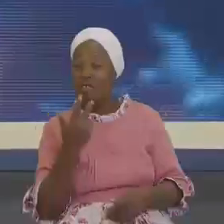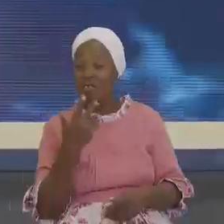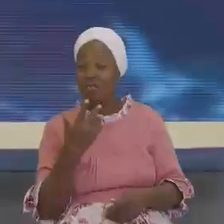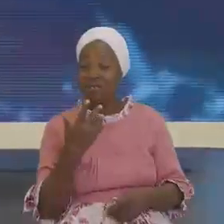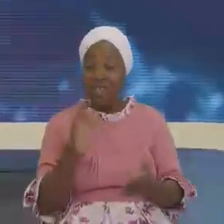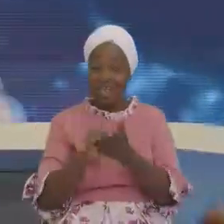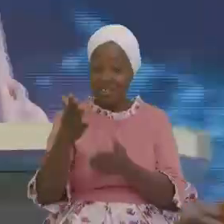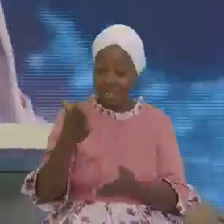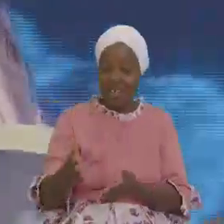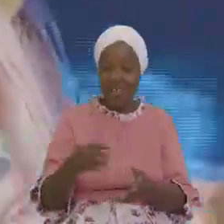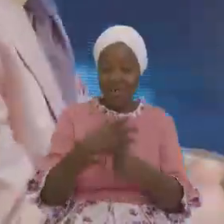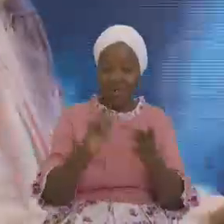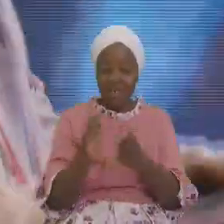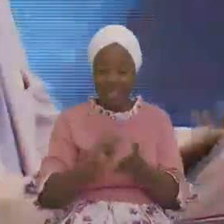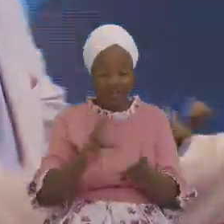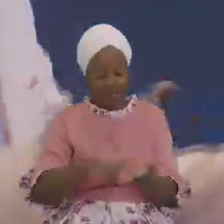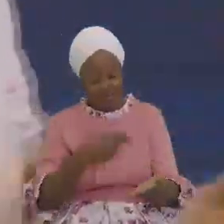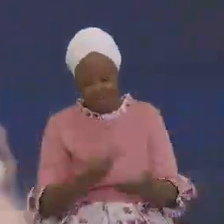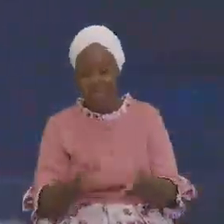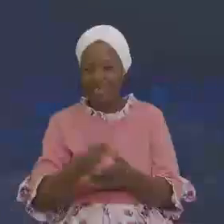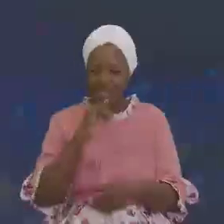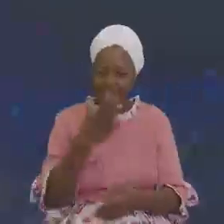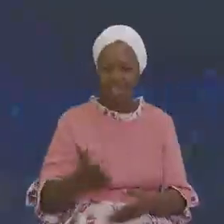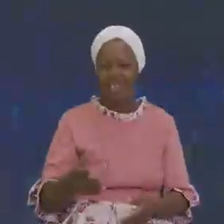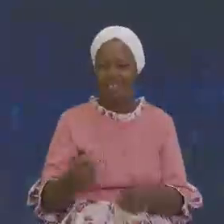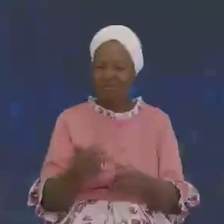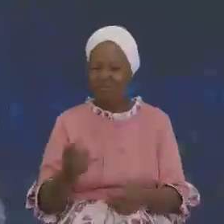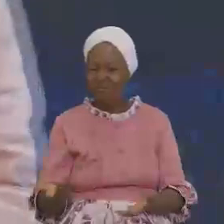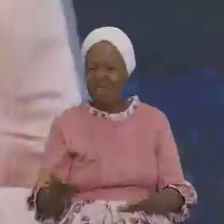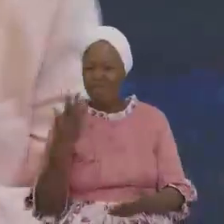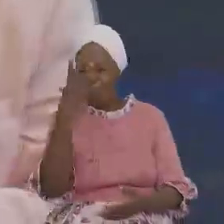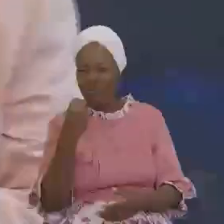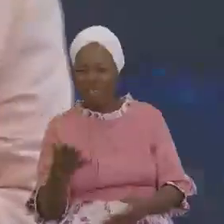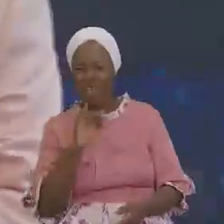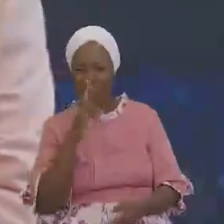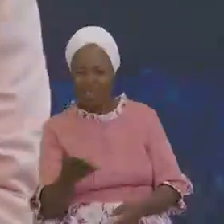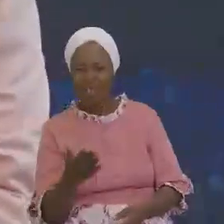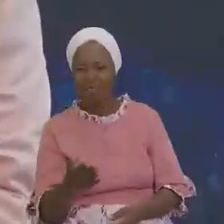for painting and drawing colorful things are there.